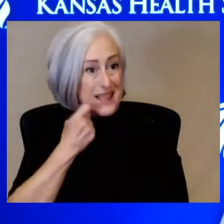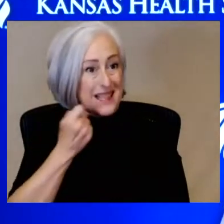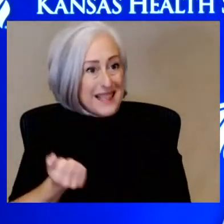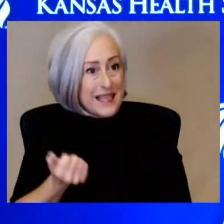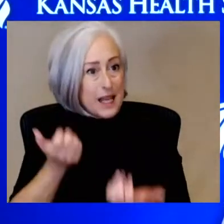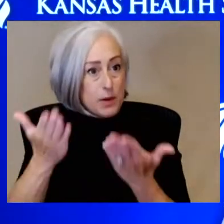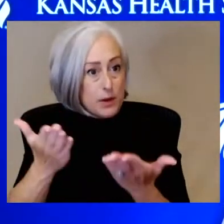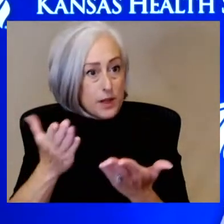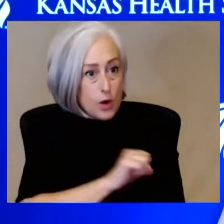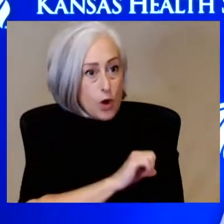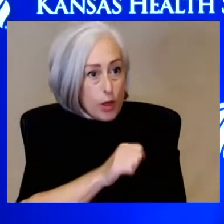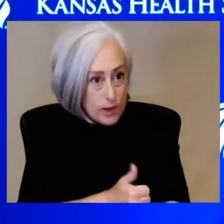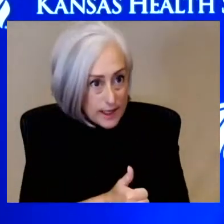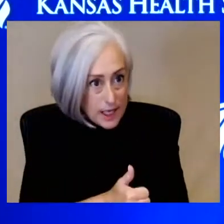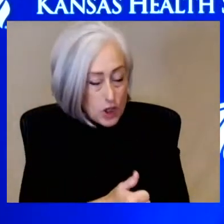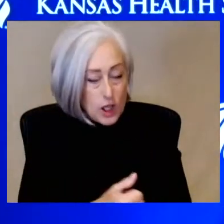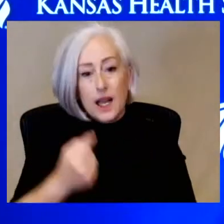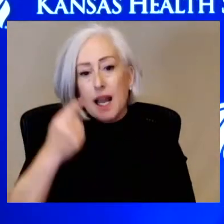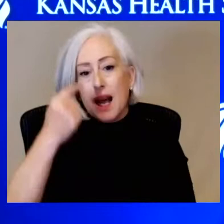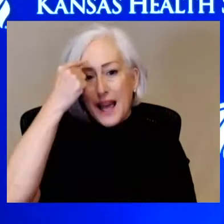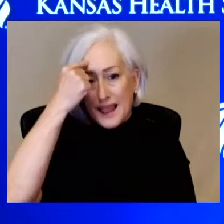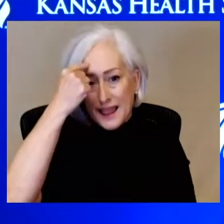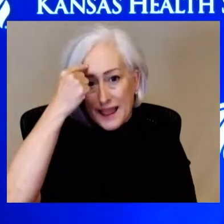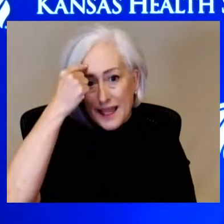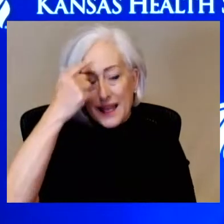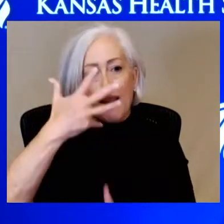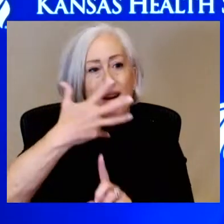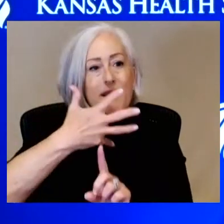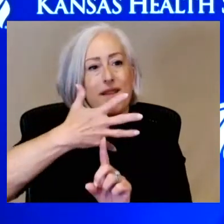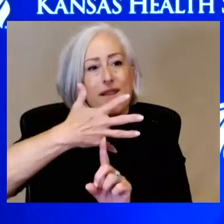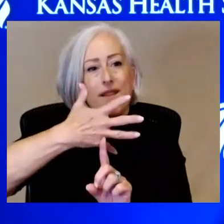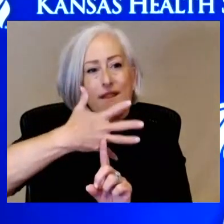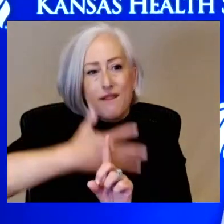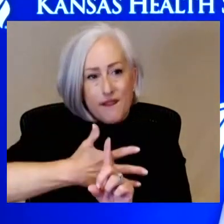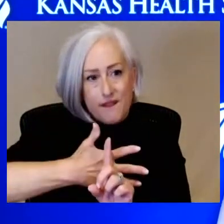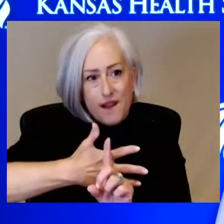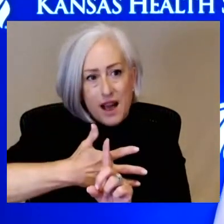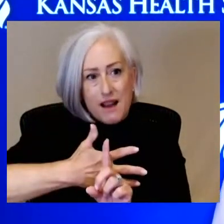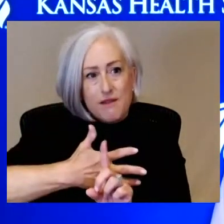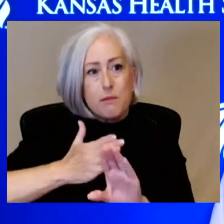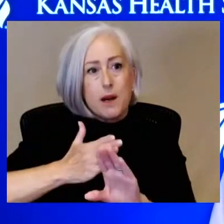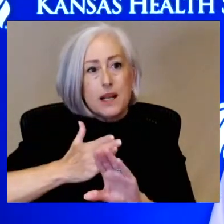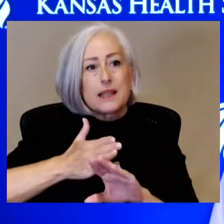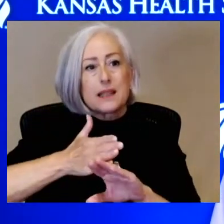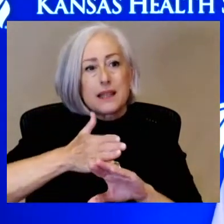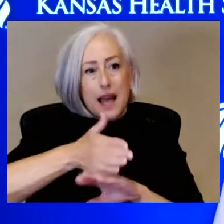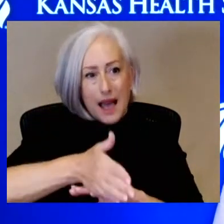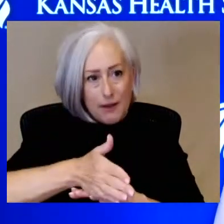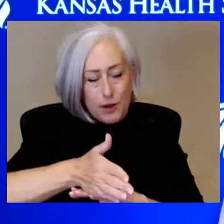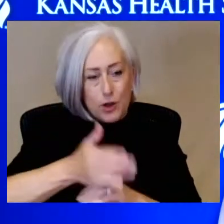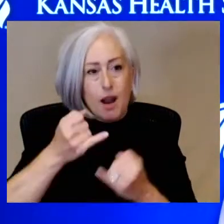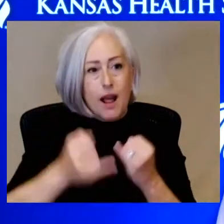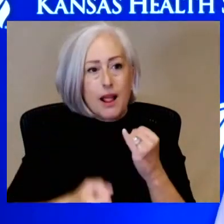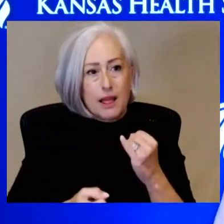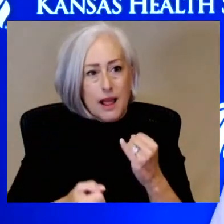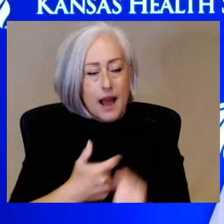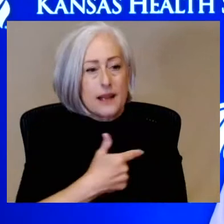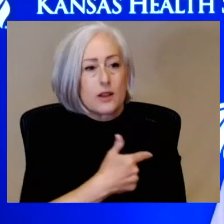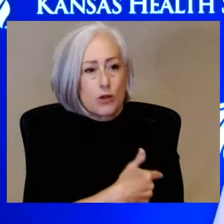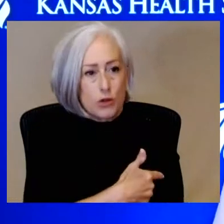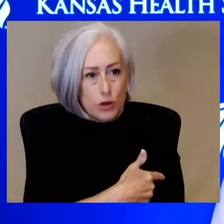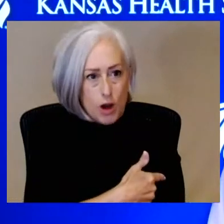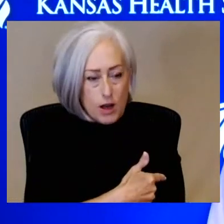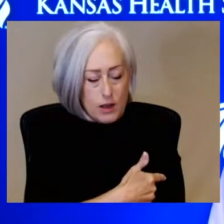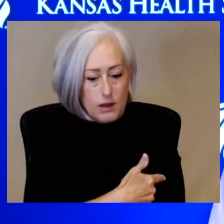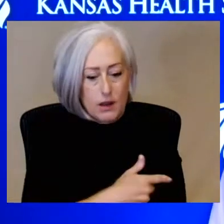authorization. And I believe it's at least 5 months from the previous dose or from their last dose. So at that point, any time